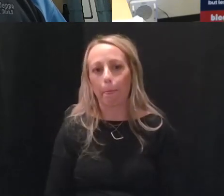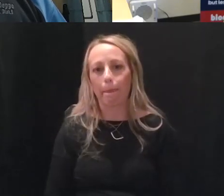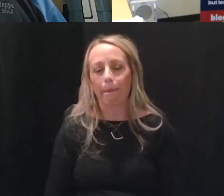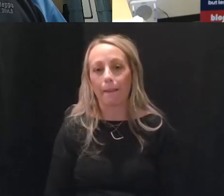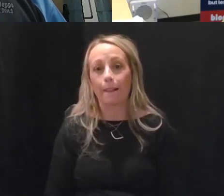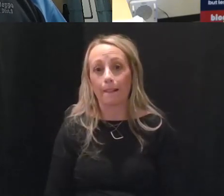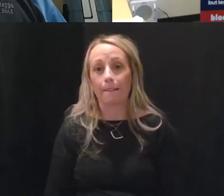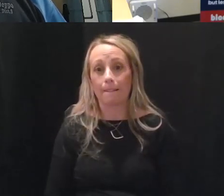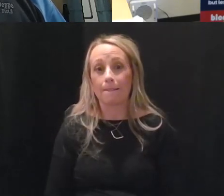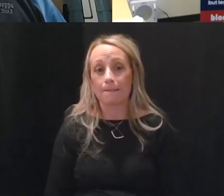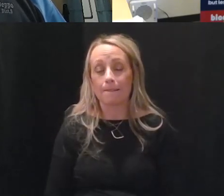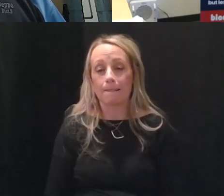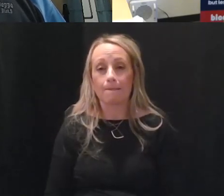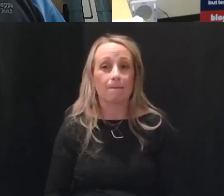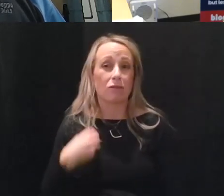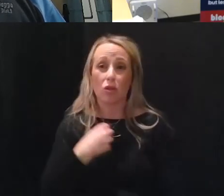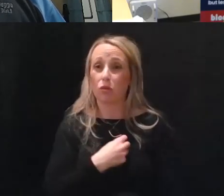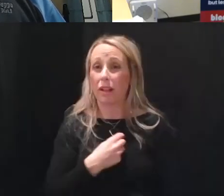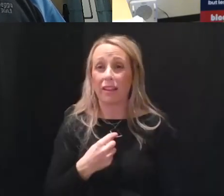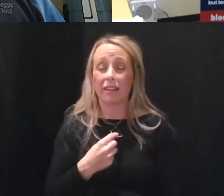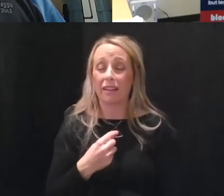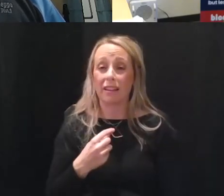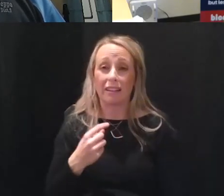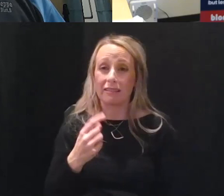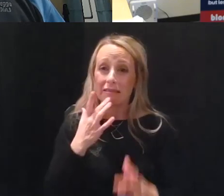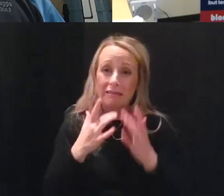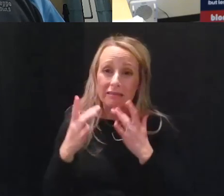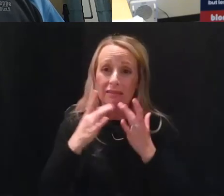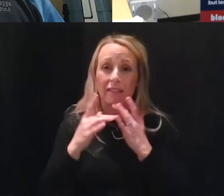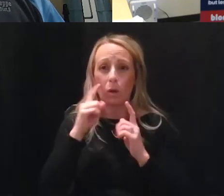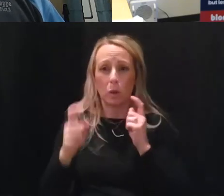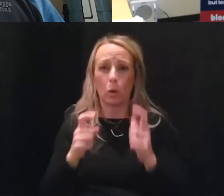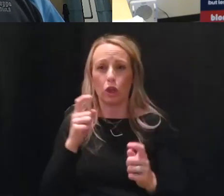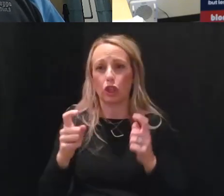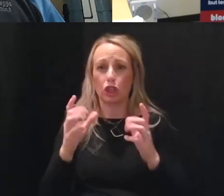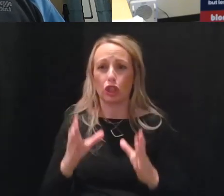So really, we need donors, and we're really doing everything we can to get them.